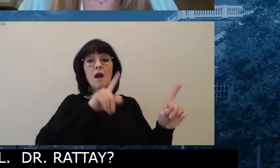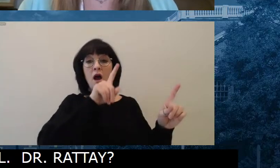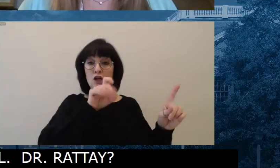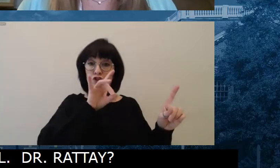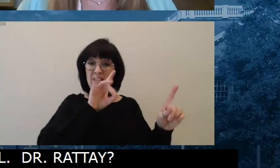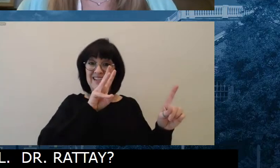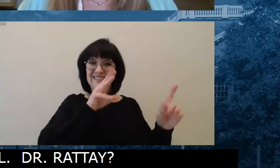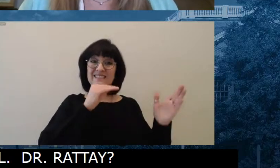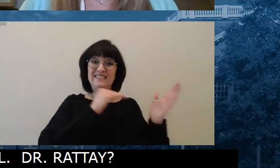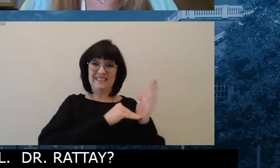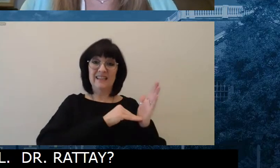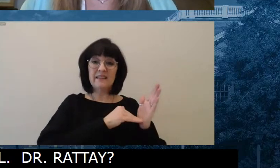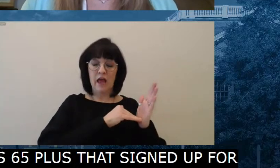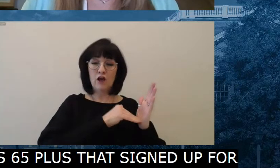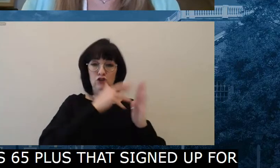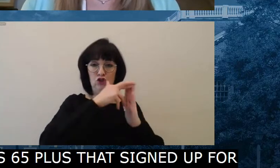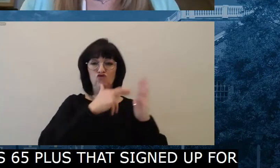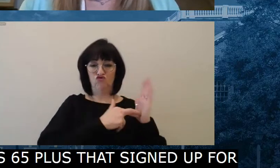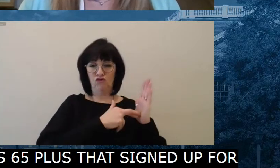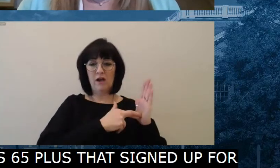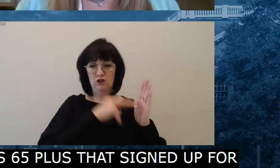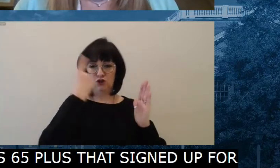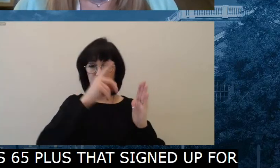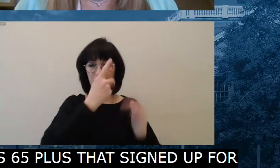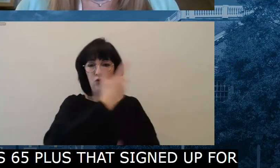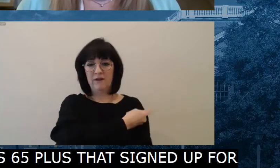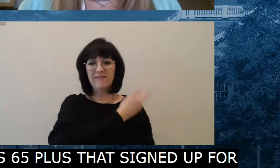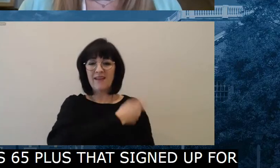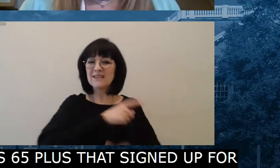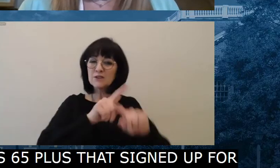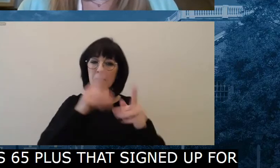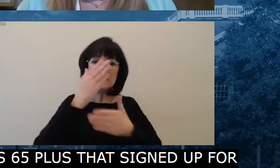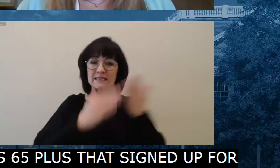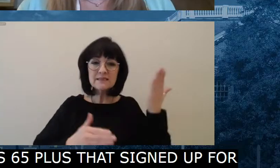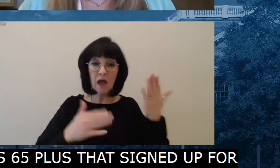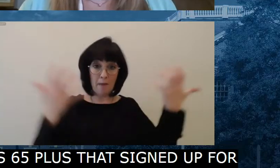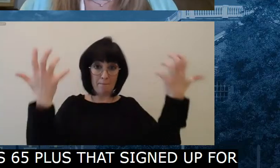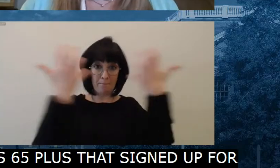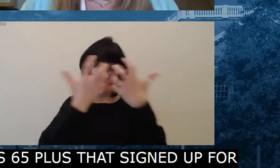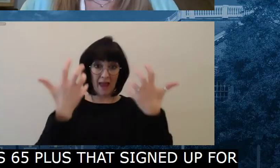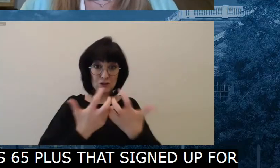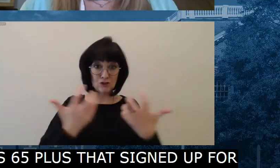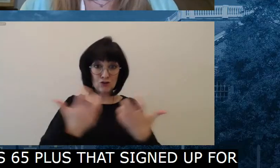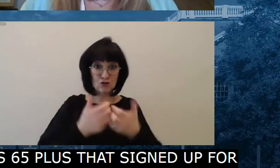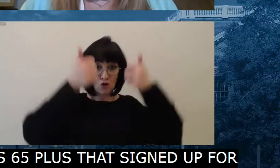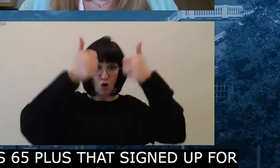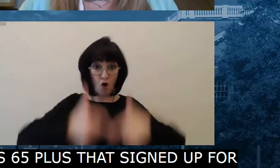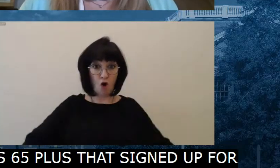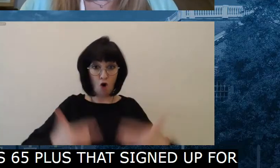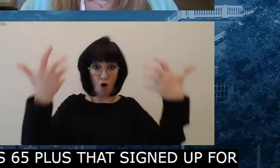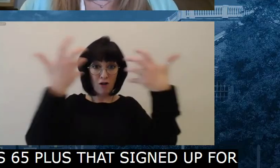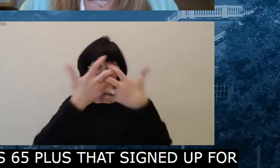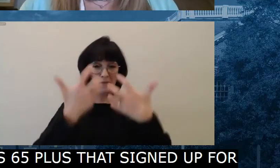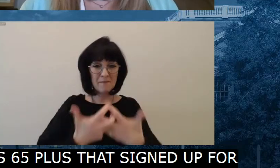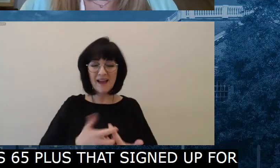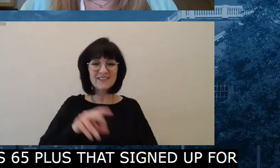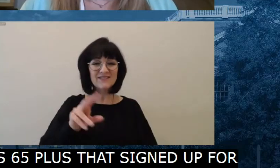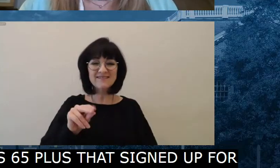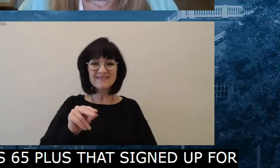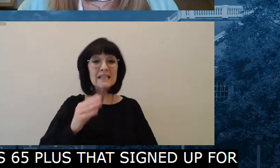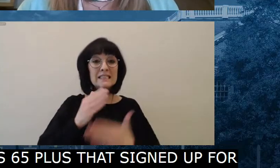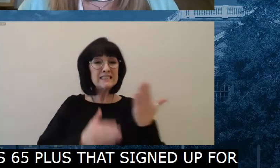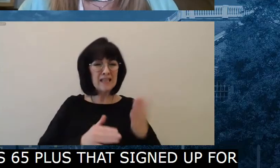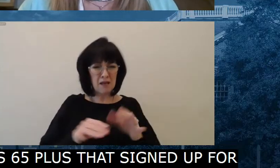said, there's a matching issue where we know that there's a number of those individuals